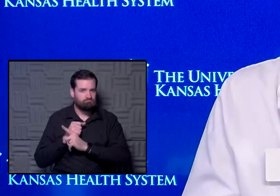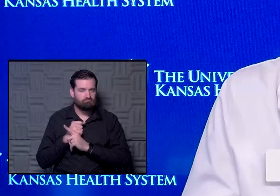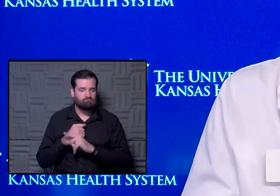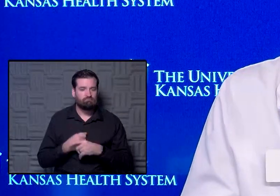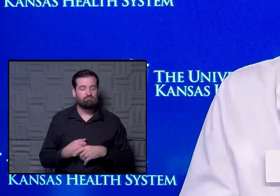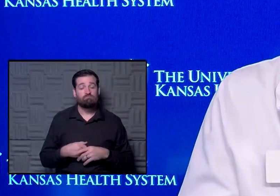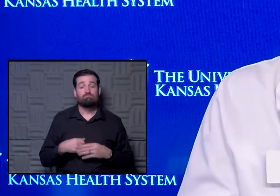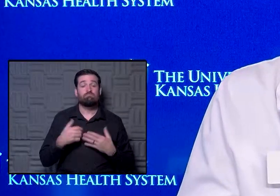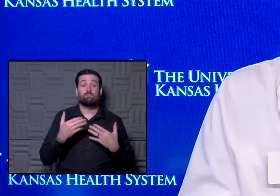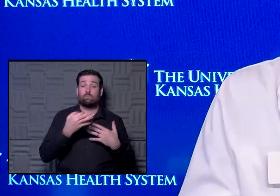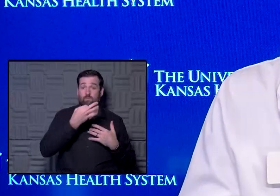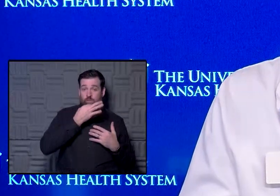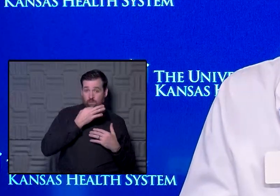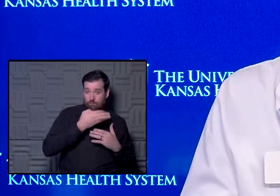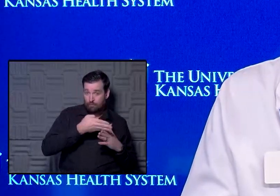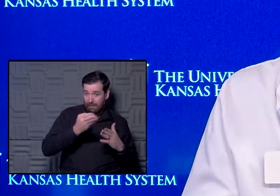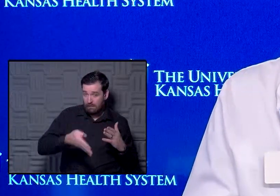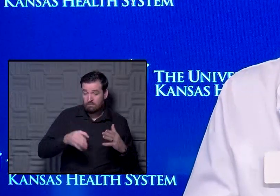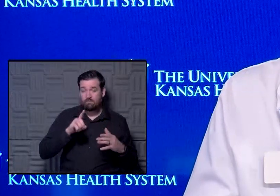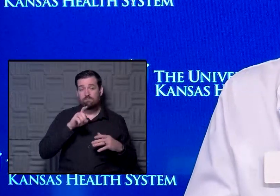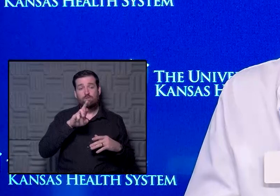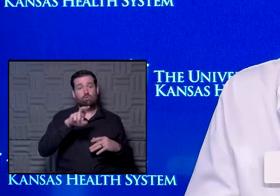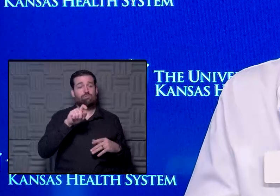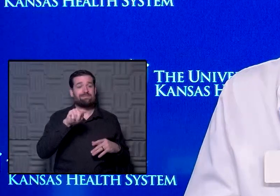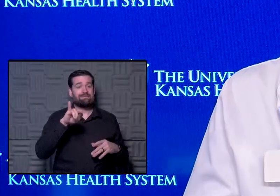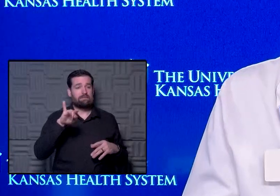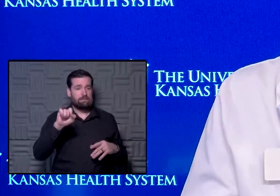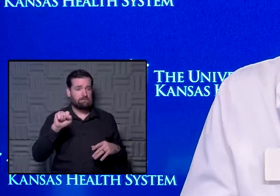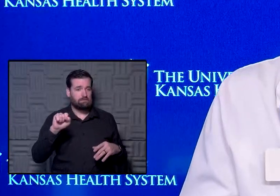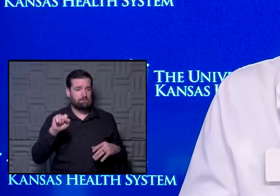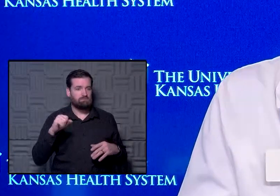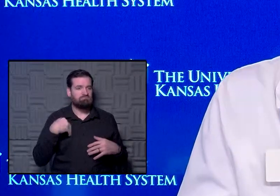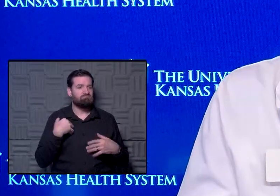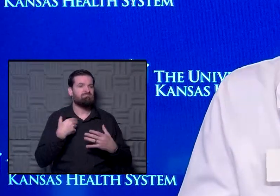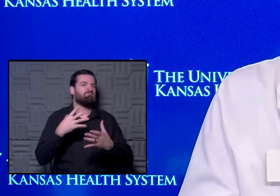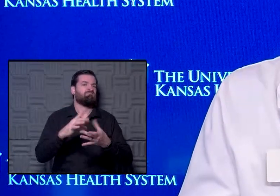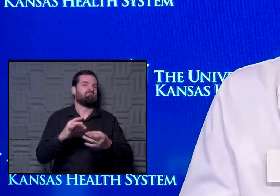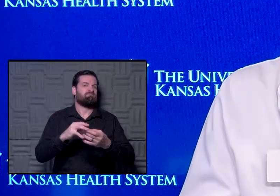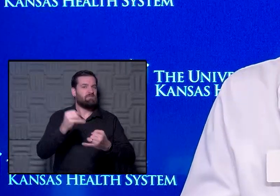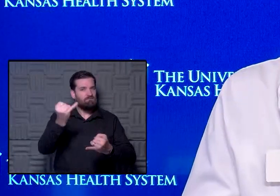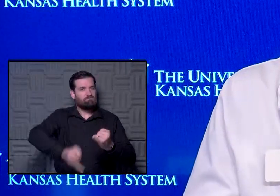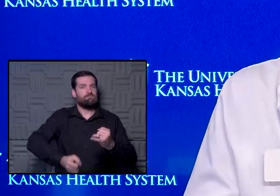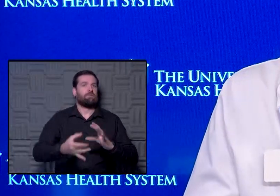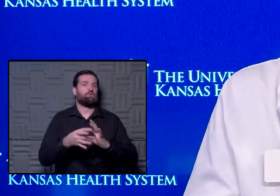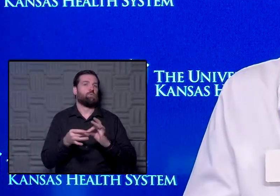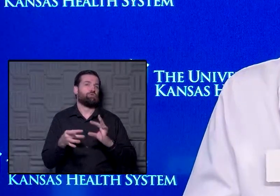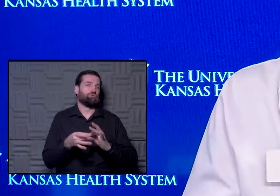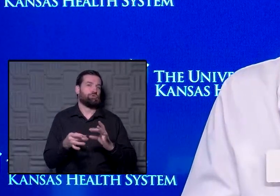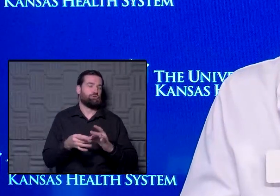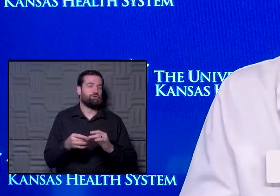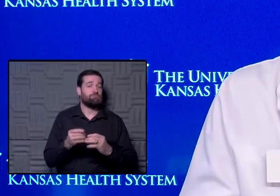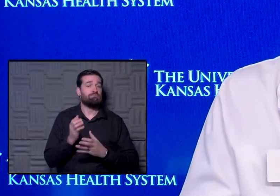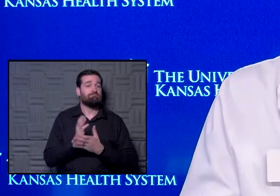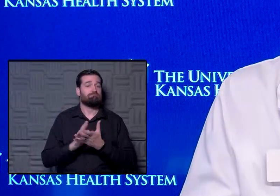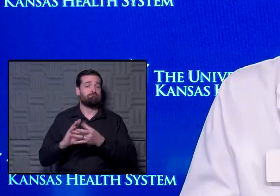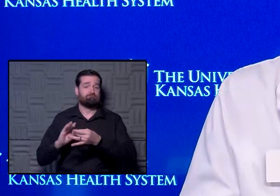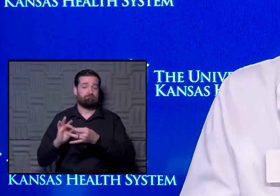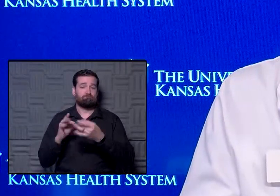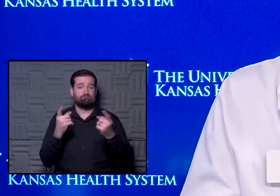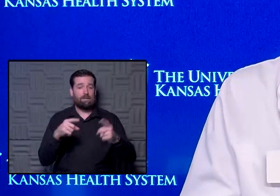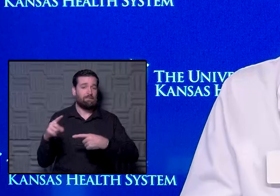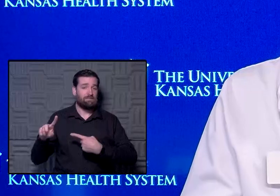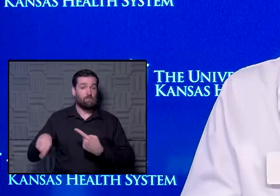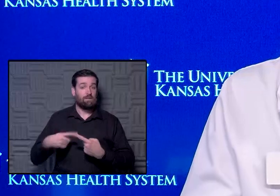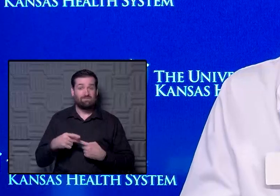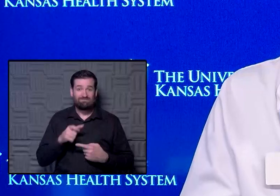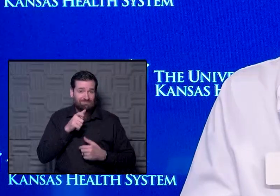as we head off into the weekend, Dr. Stites does have some final words of wisdom and some commentary on what happens when